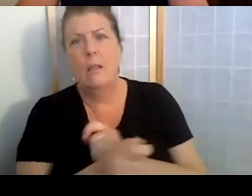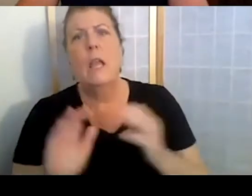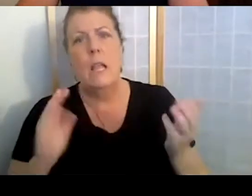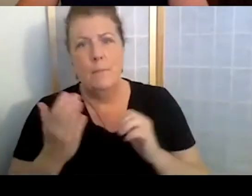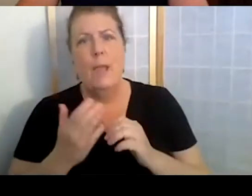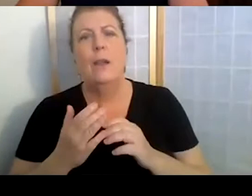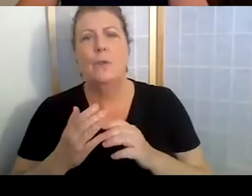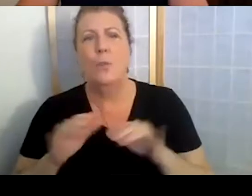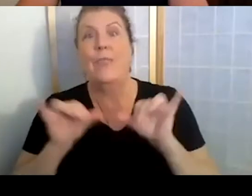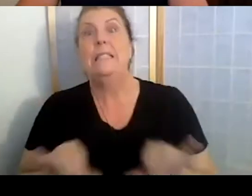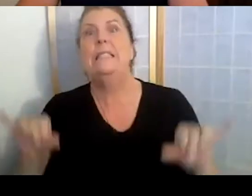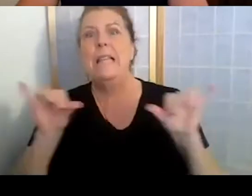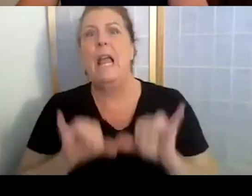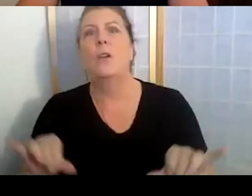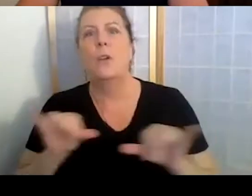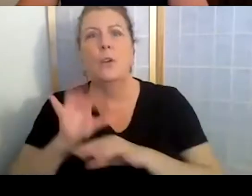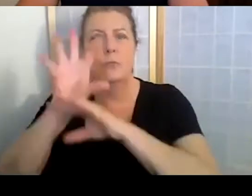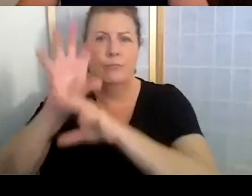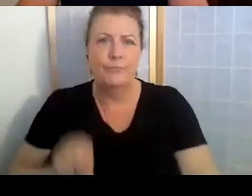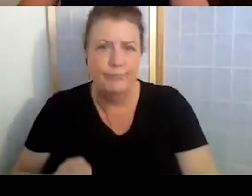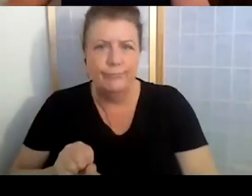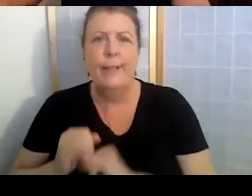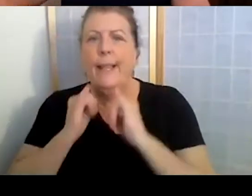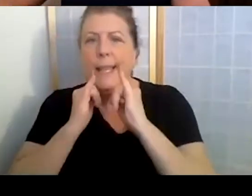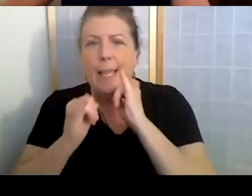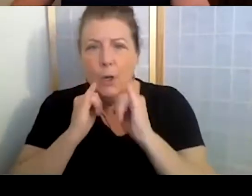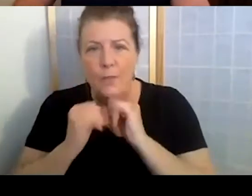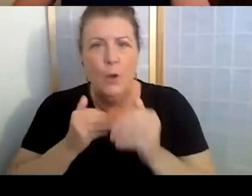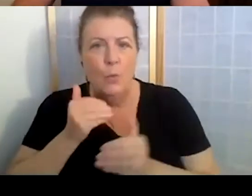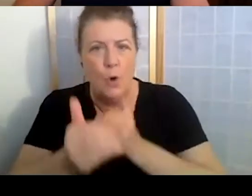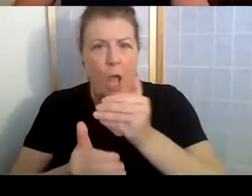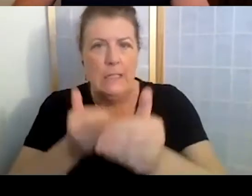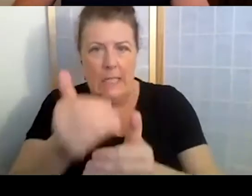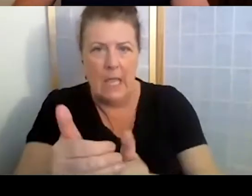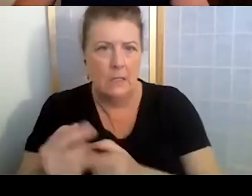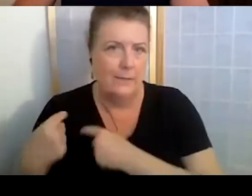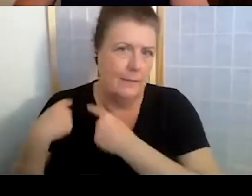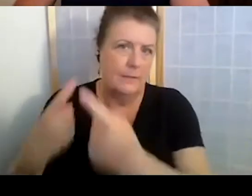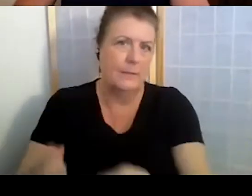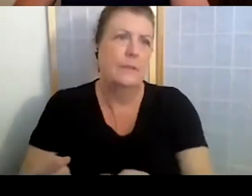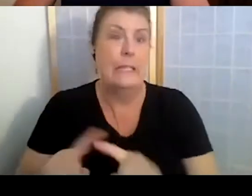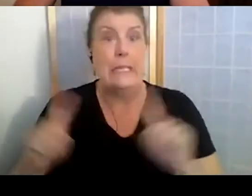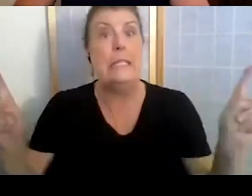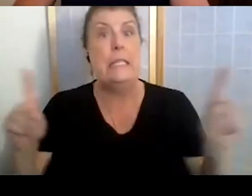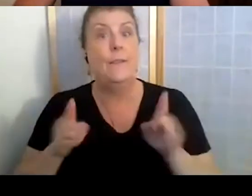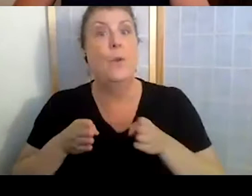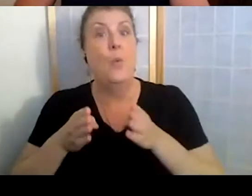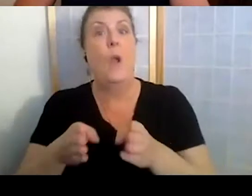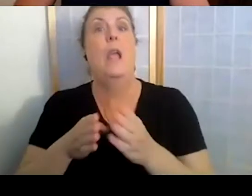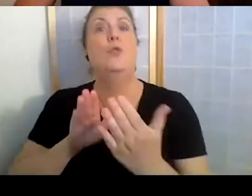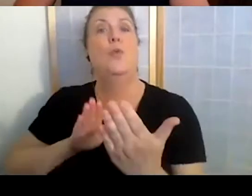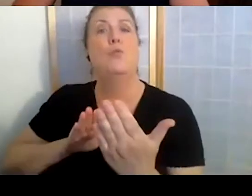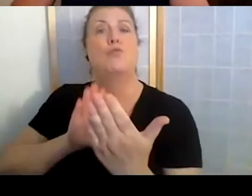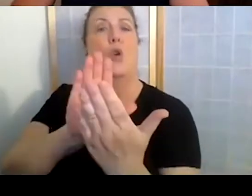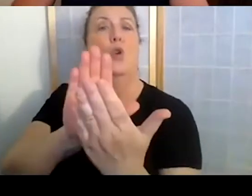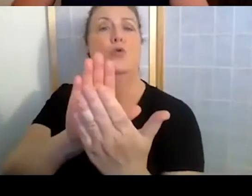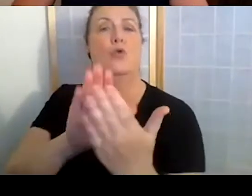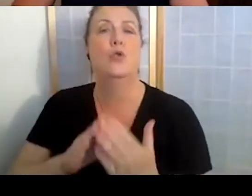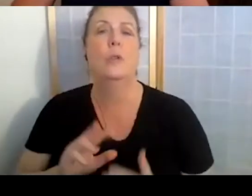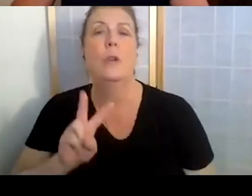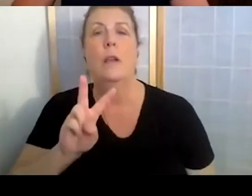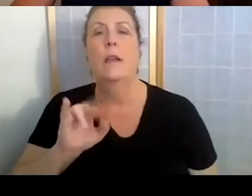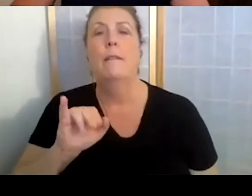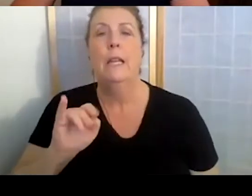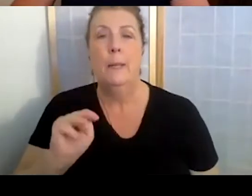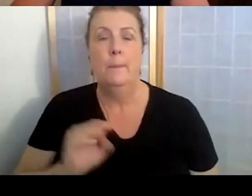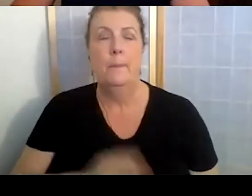process works in policing. You know, it's a very different way of approaching a victim. There's just an understanding of what happens to the brain